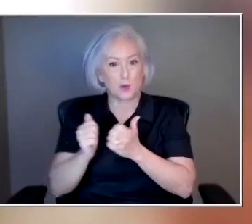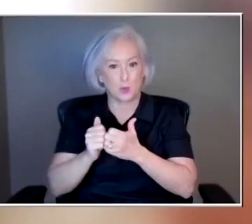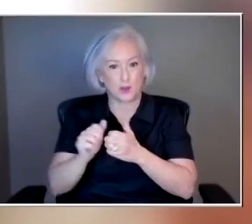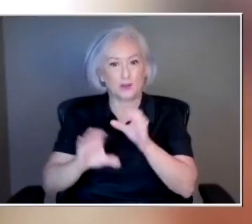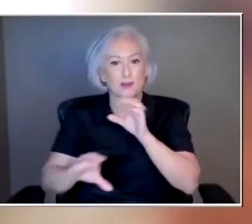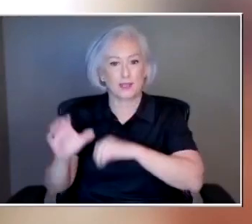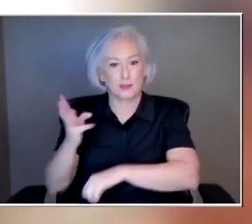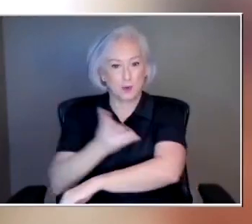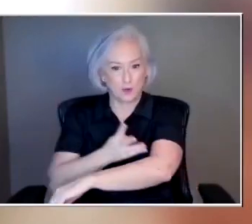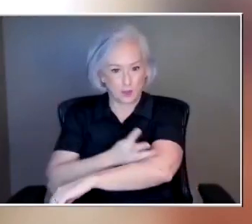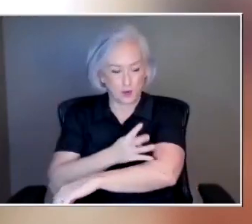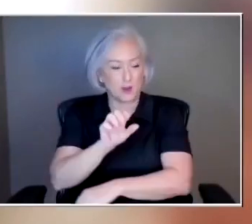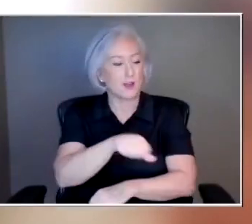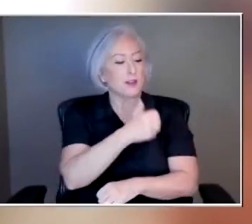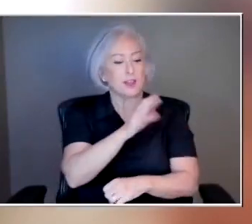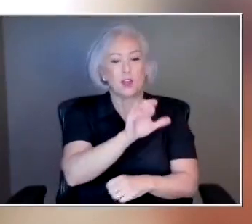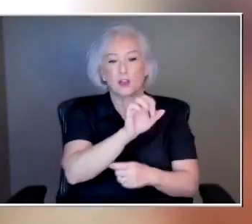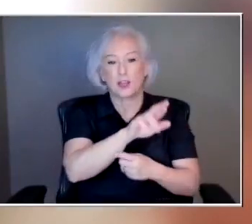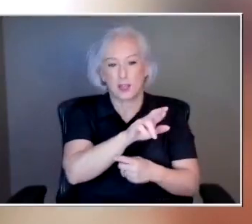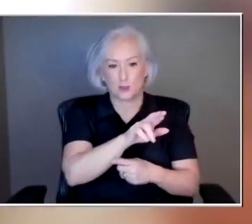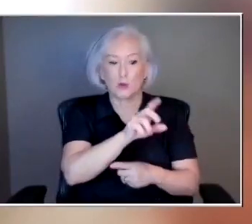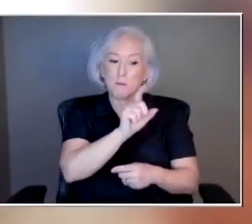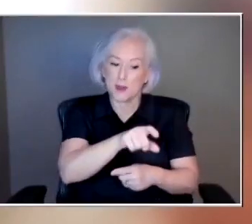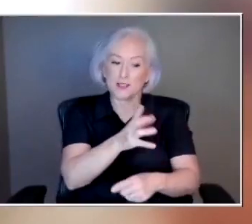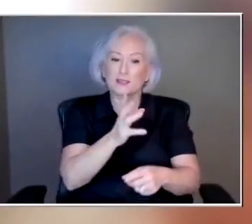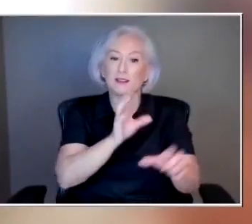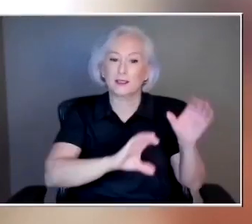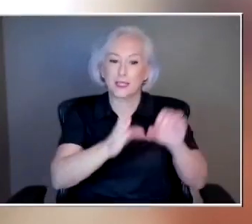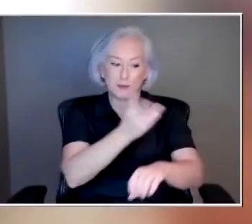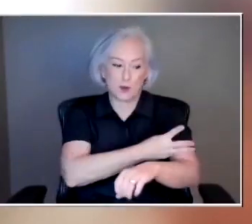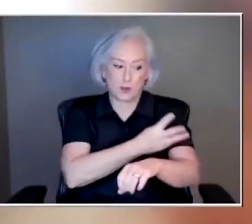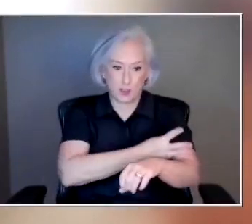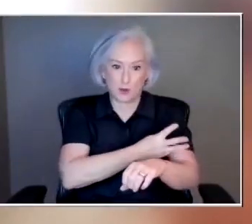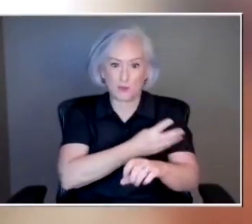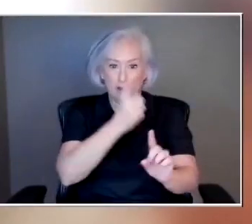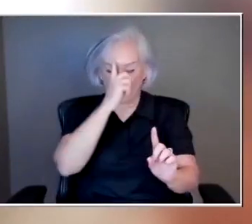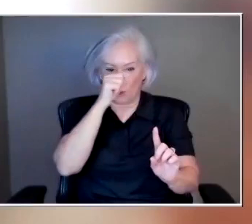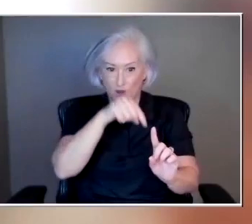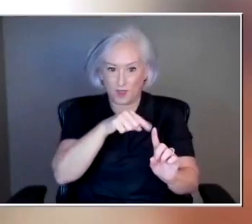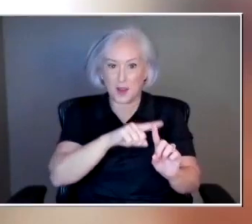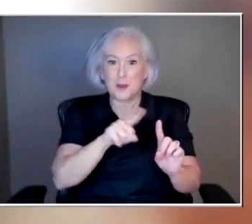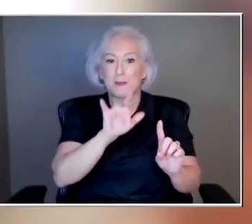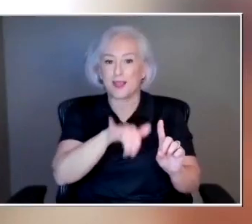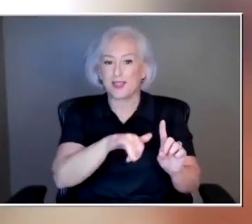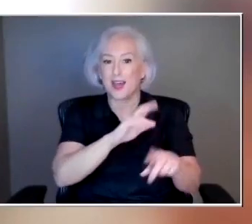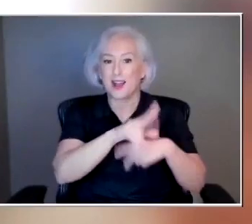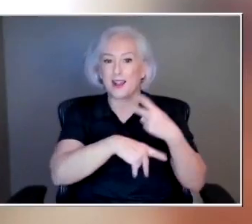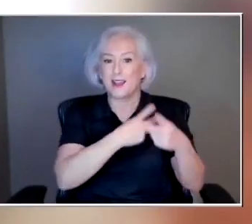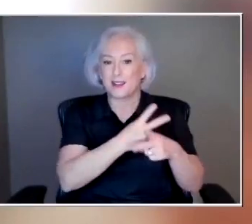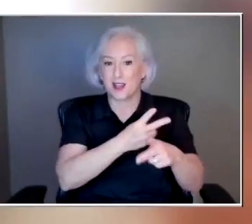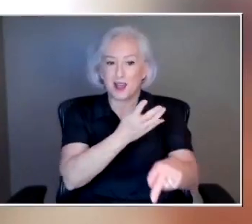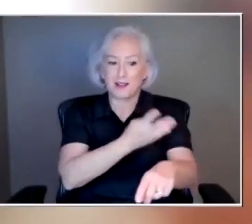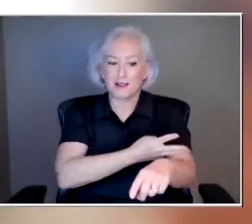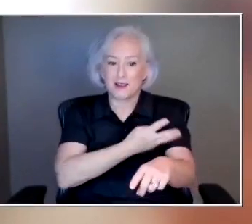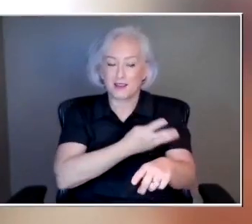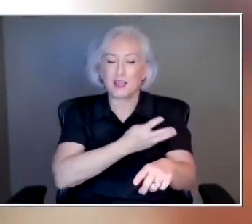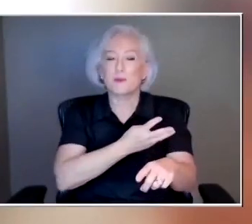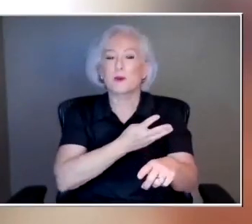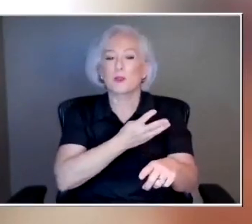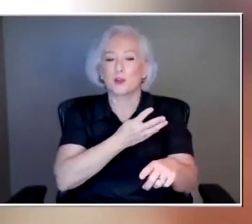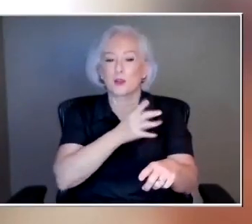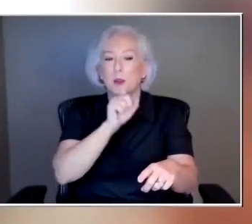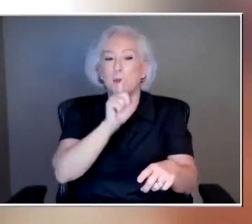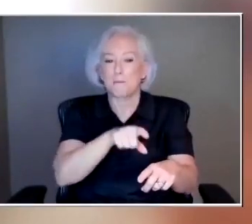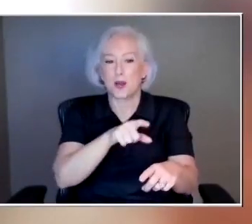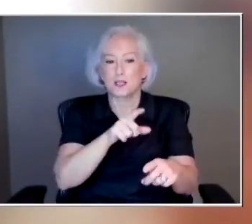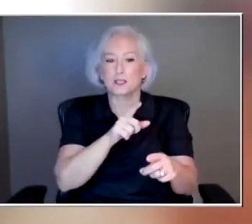needed also chemotherapy. So we made sure that the chemotherapy backbone that we were recommending could be